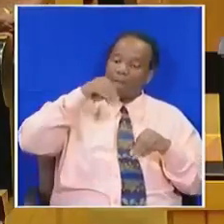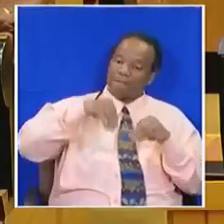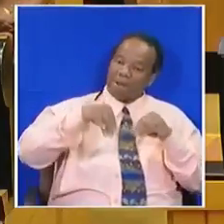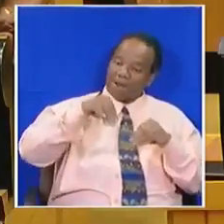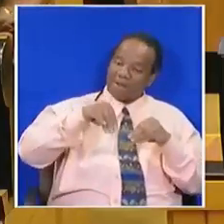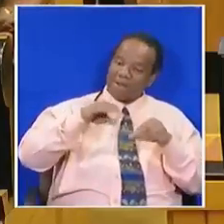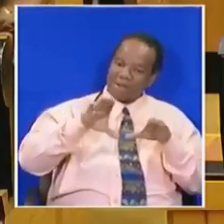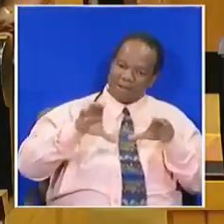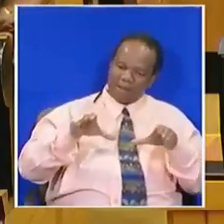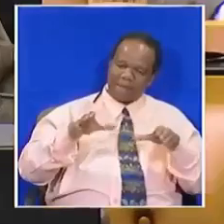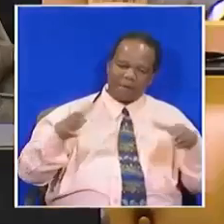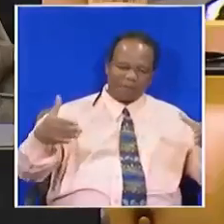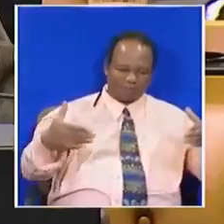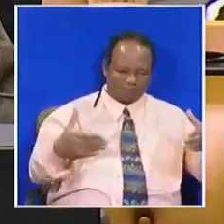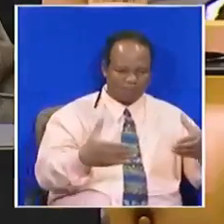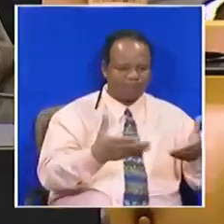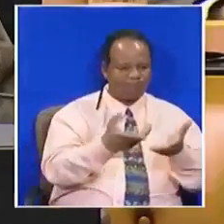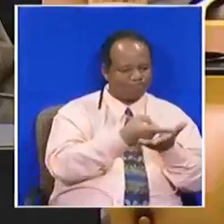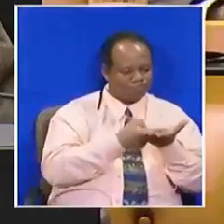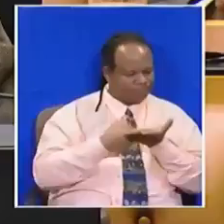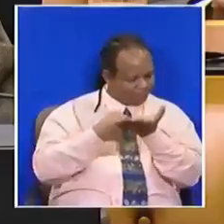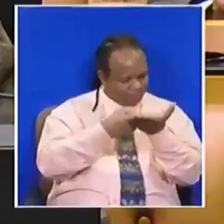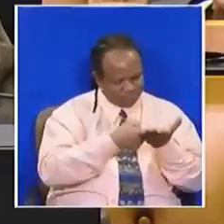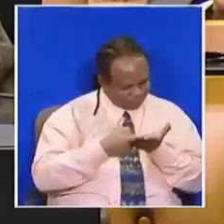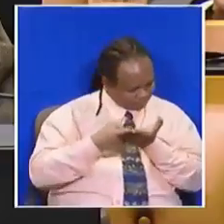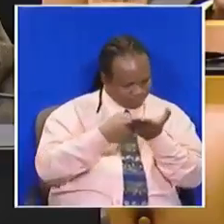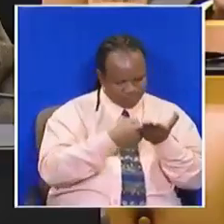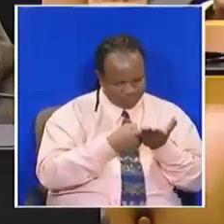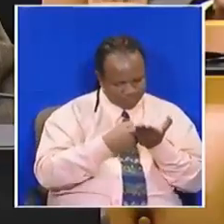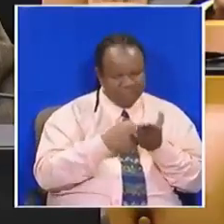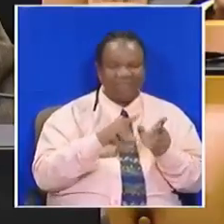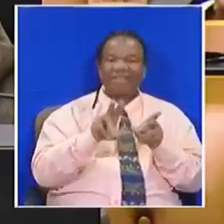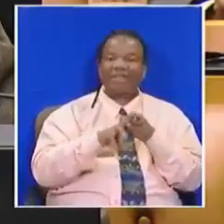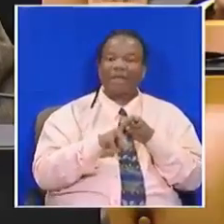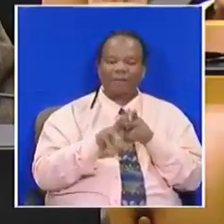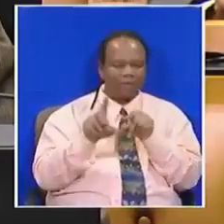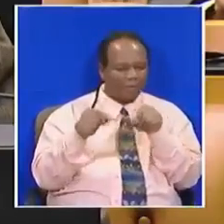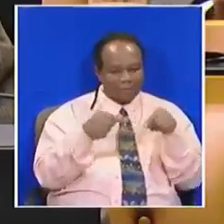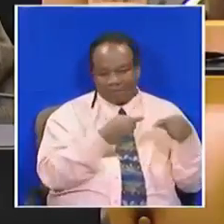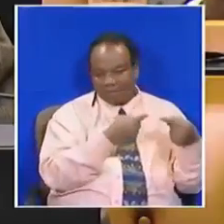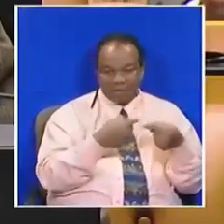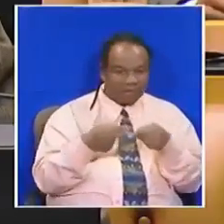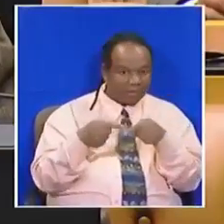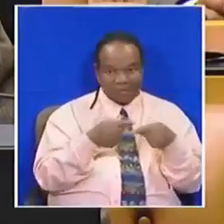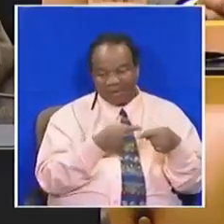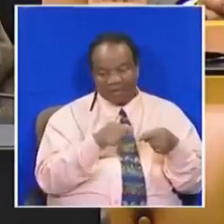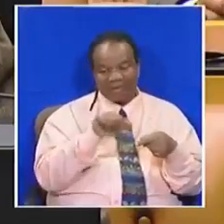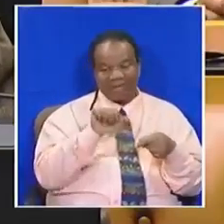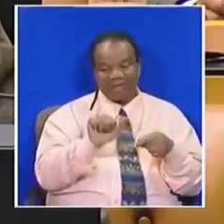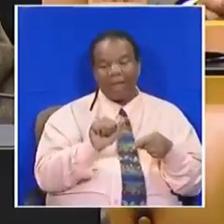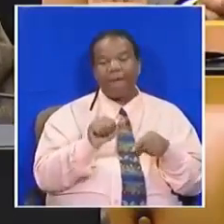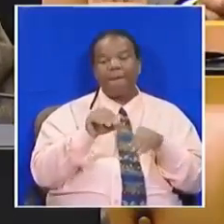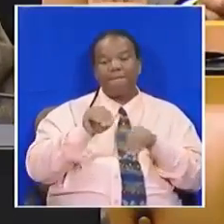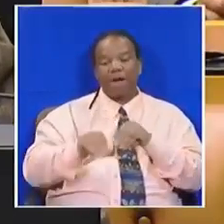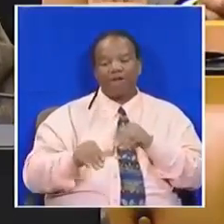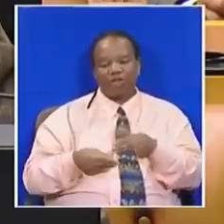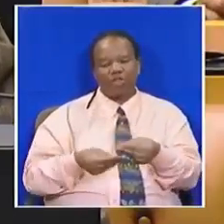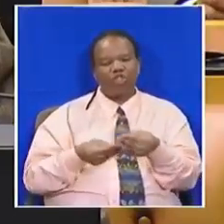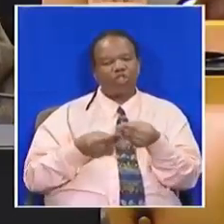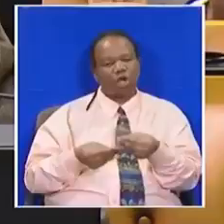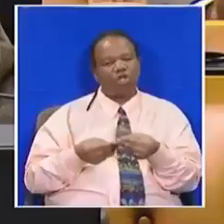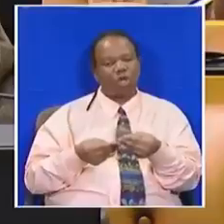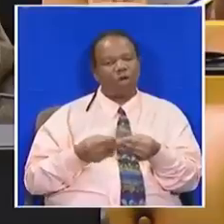sit around a table and discuss and debate the mining charter that was released by the Minister